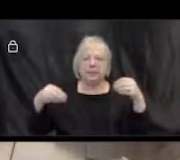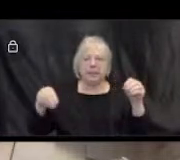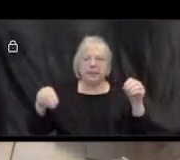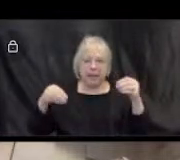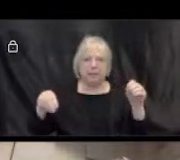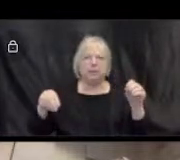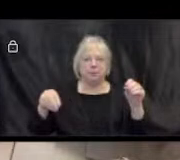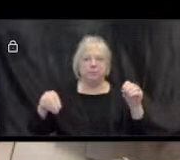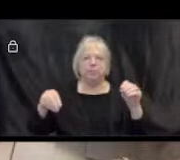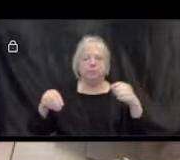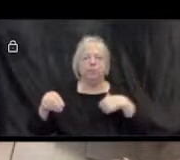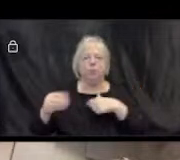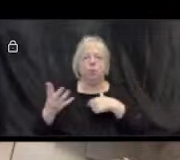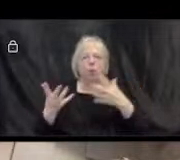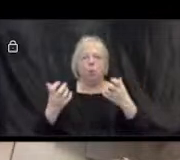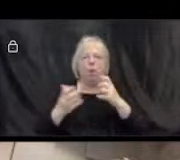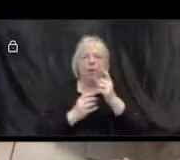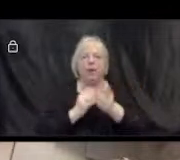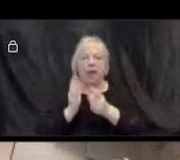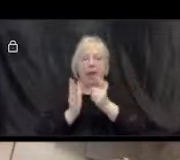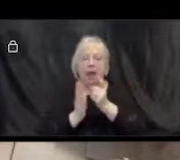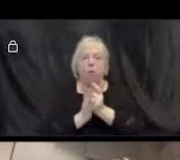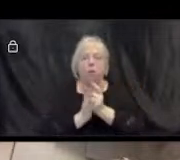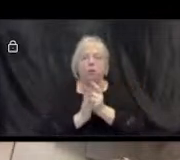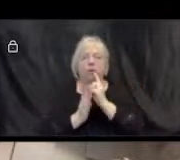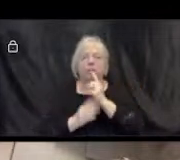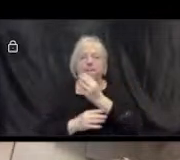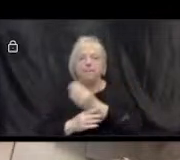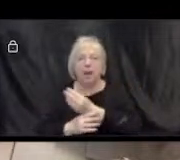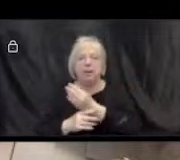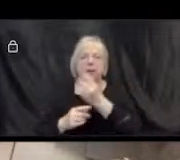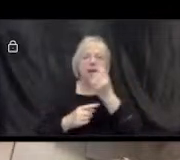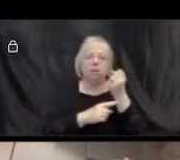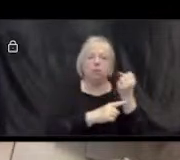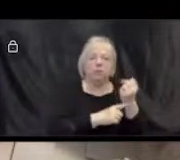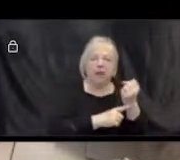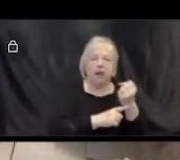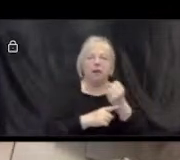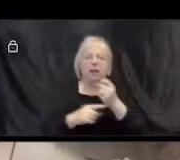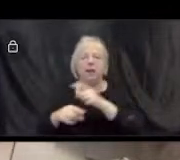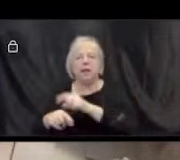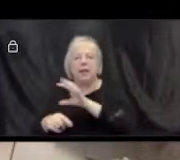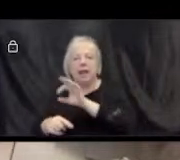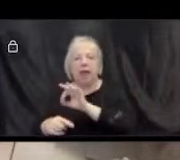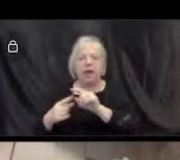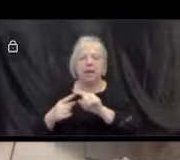to have the hours of operation as Monday to Saturday, 9 p.m. to 5 p.m.